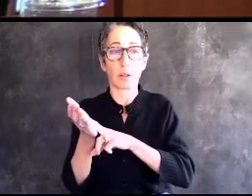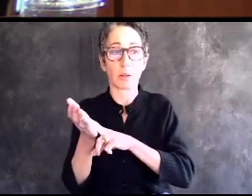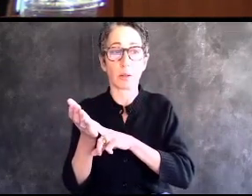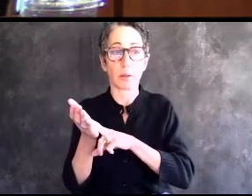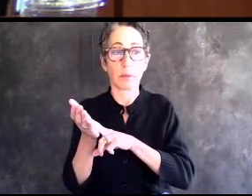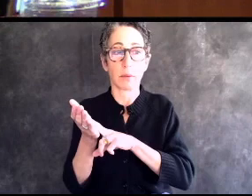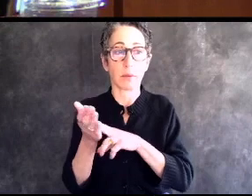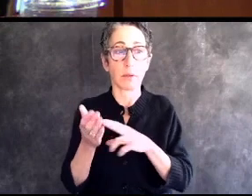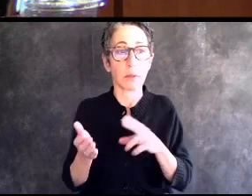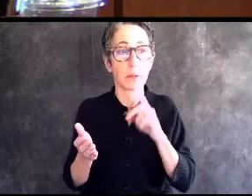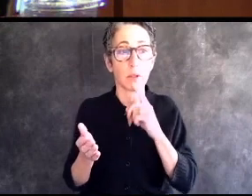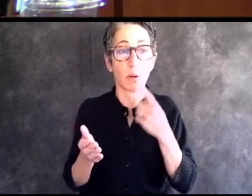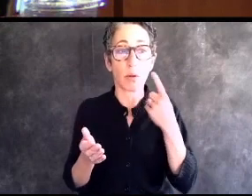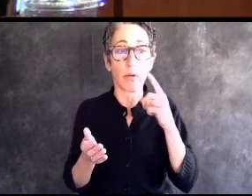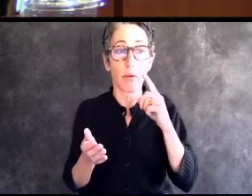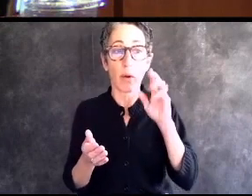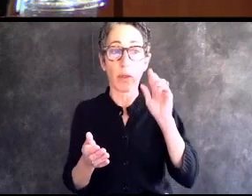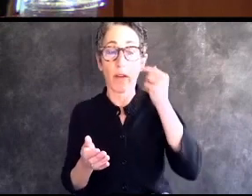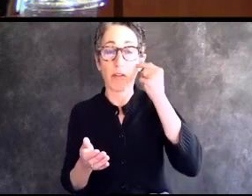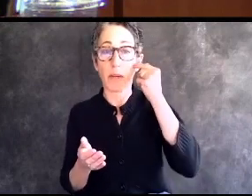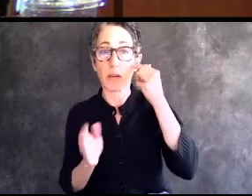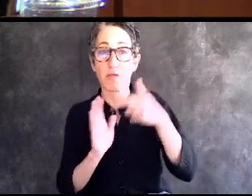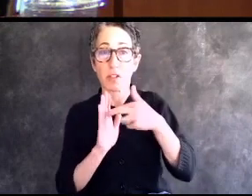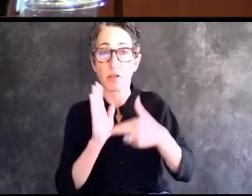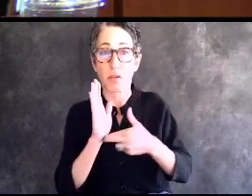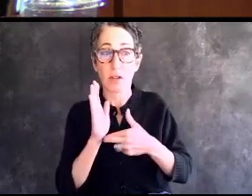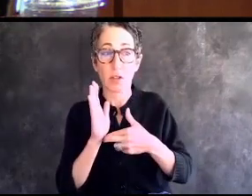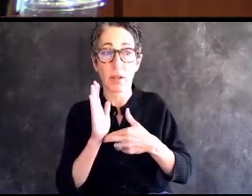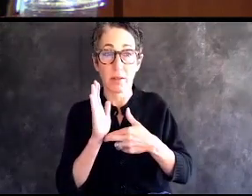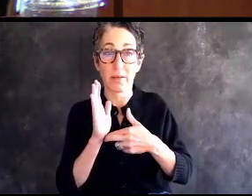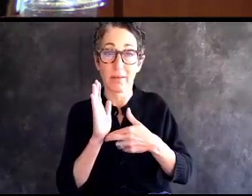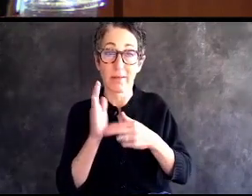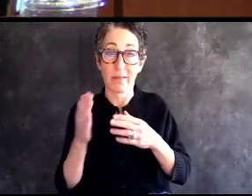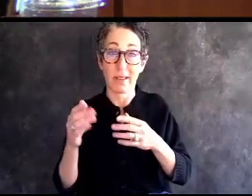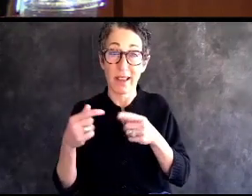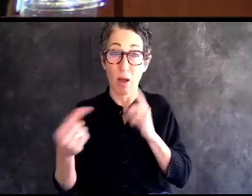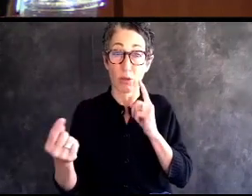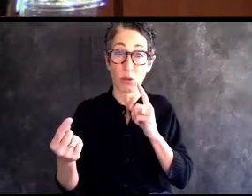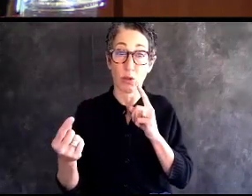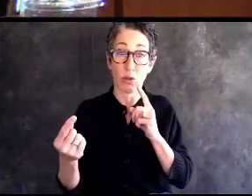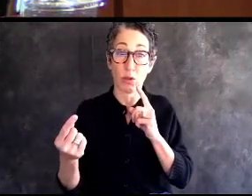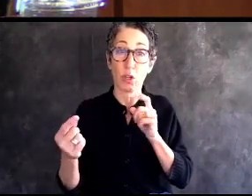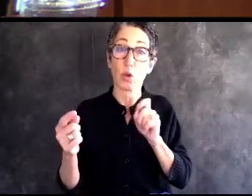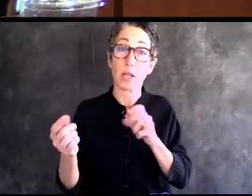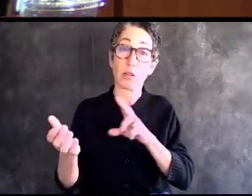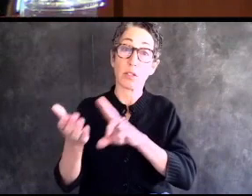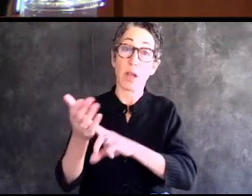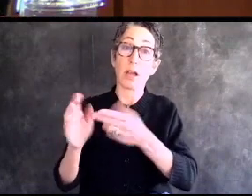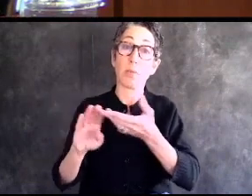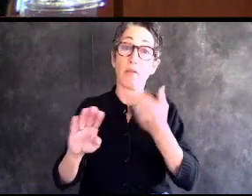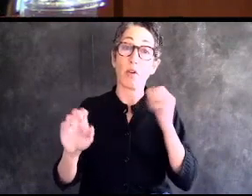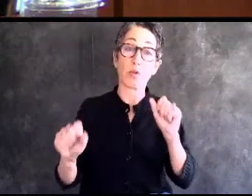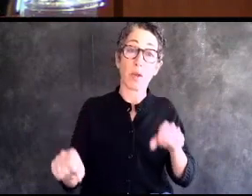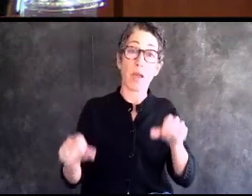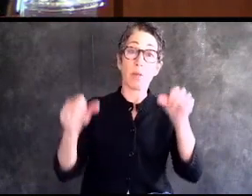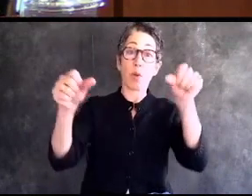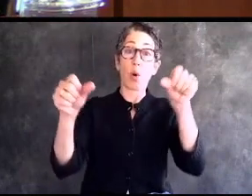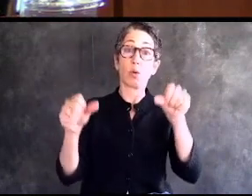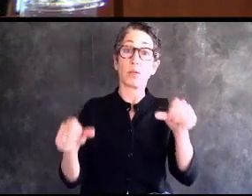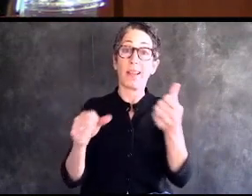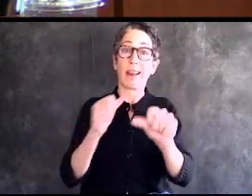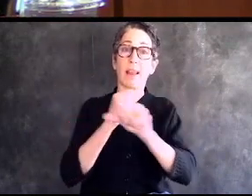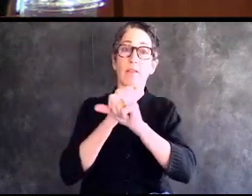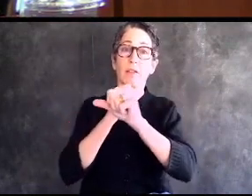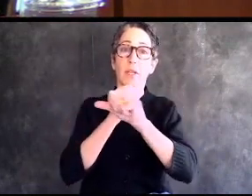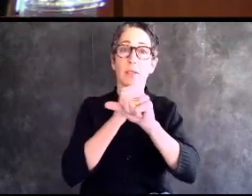the government registration counter, you have to sign that before you can post any advertisement on Taiwan.